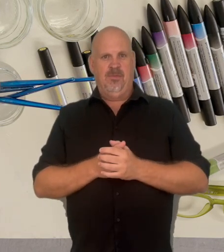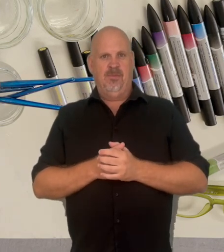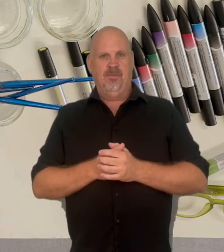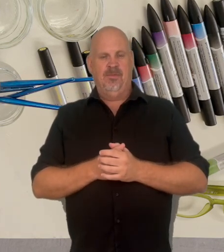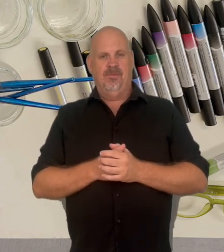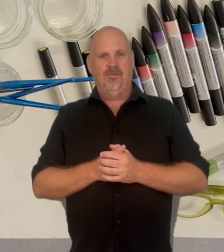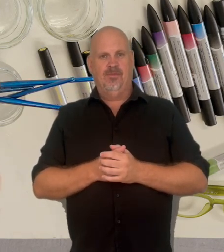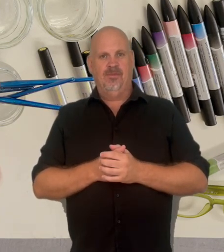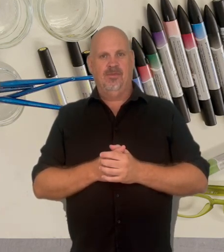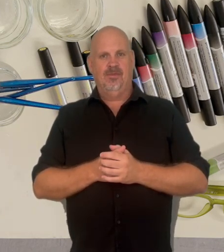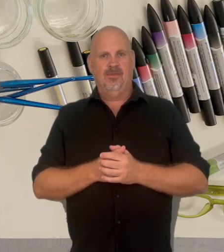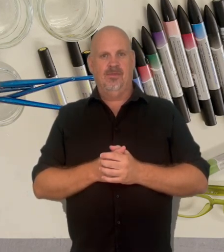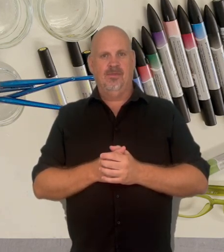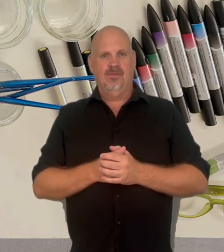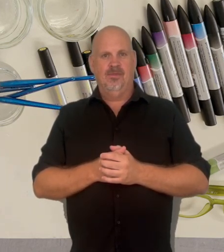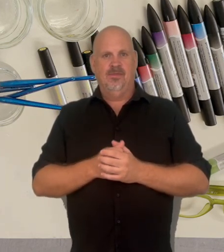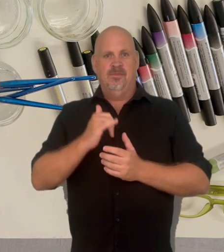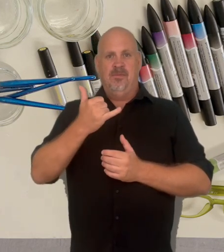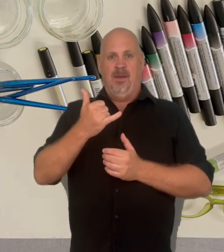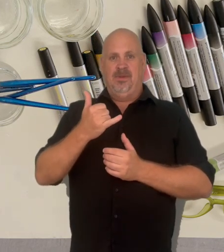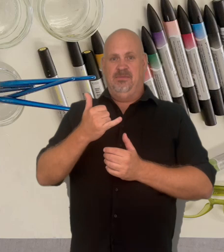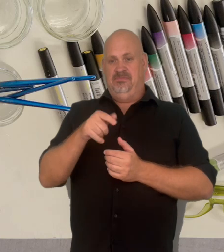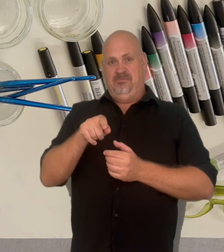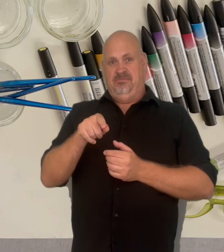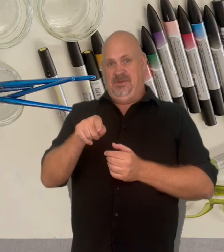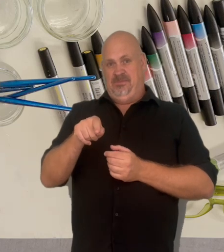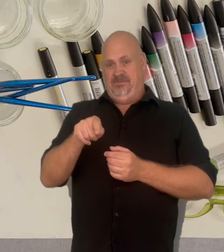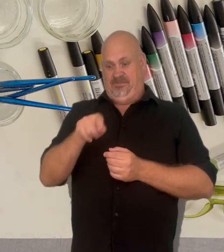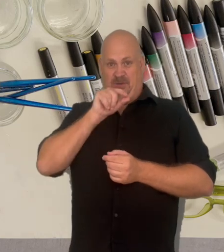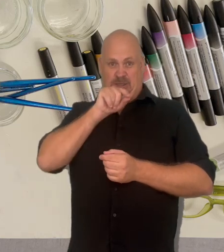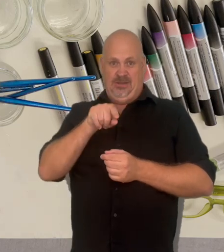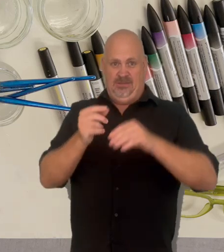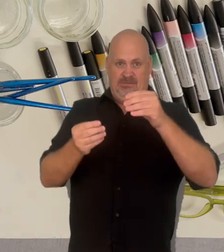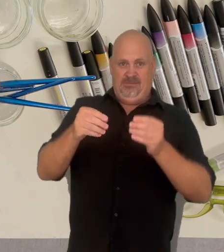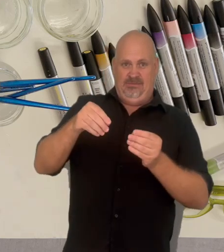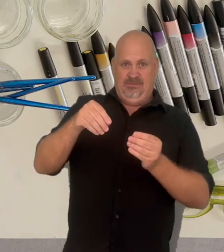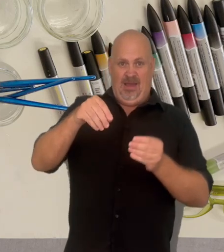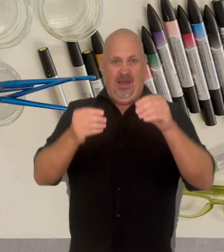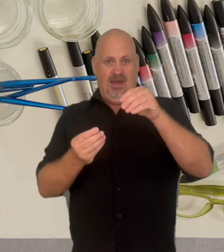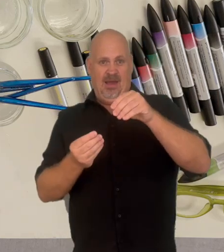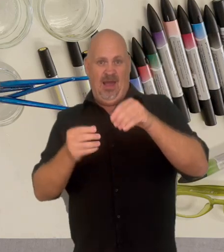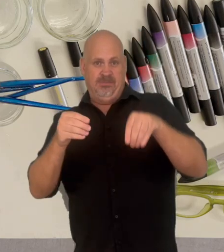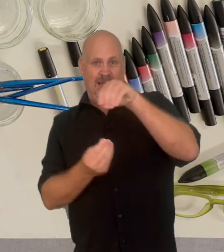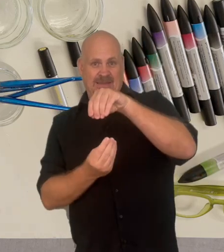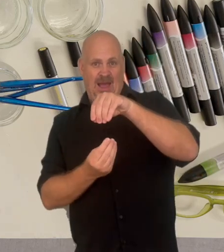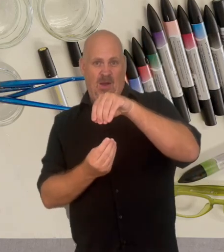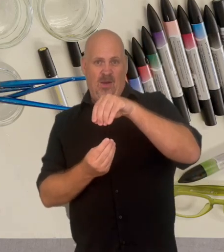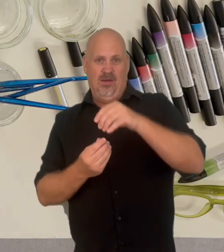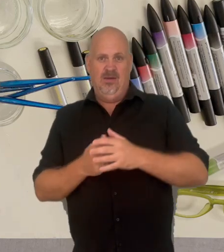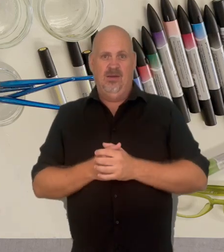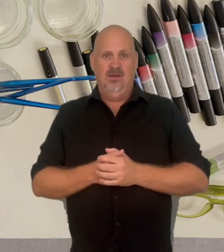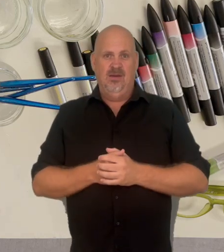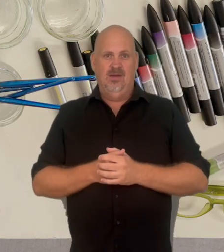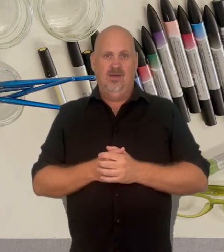And we might turn him or her upside down. Now, you notice that I haven't